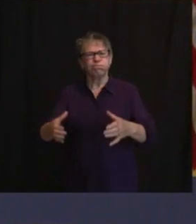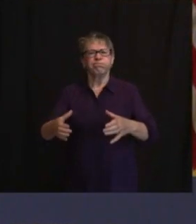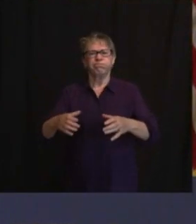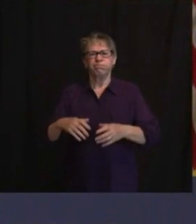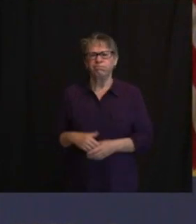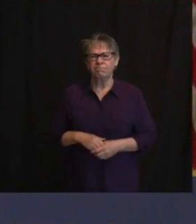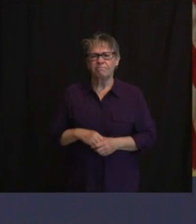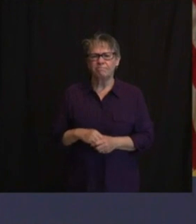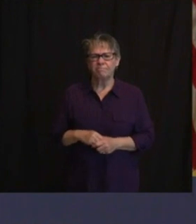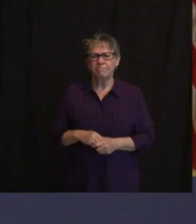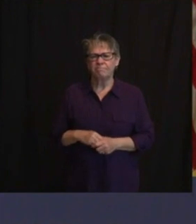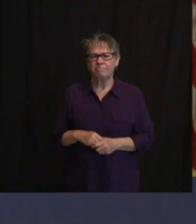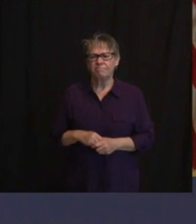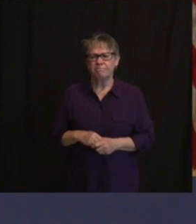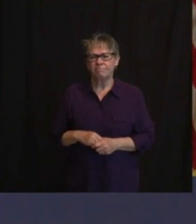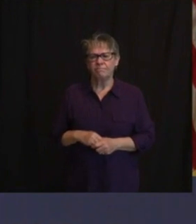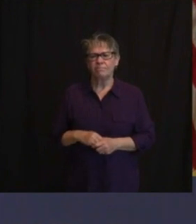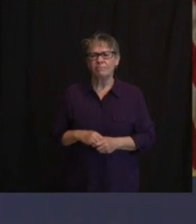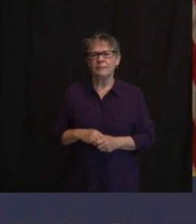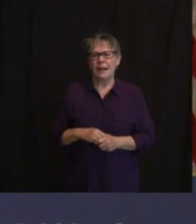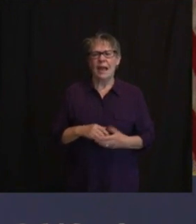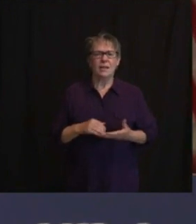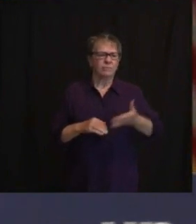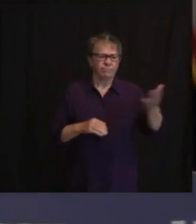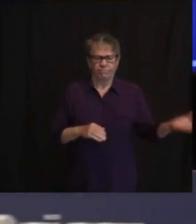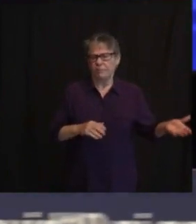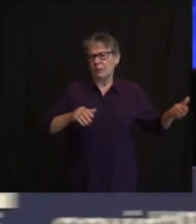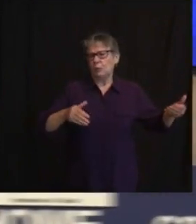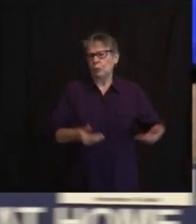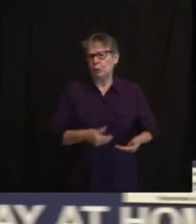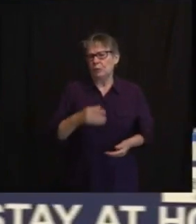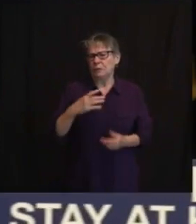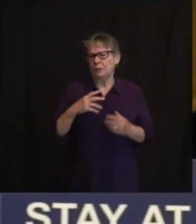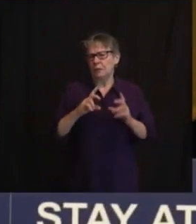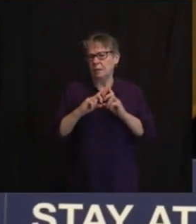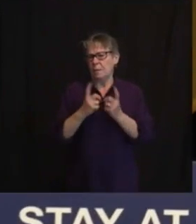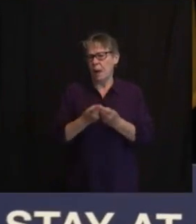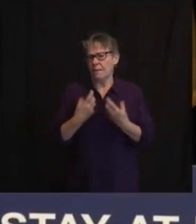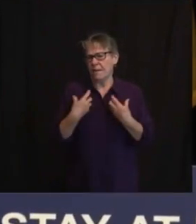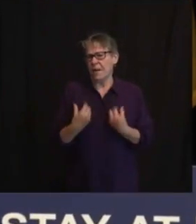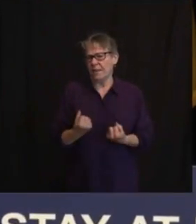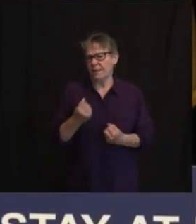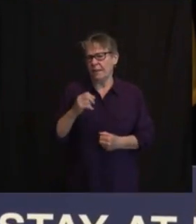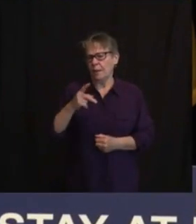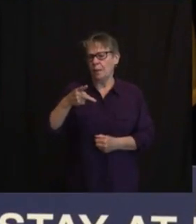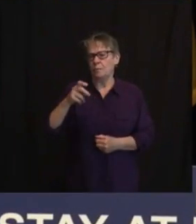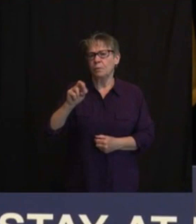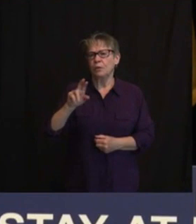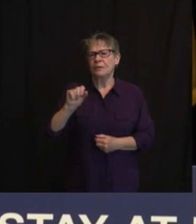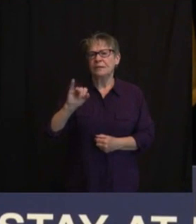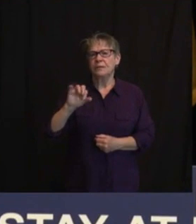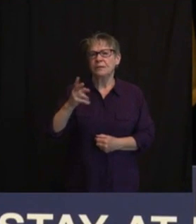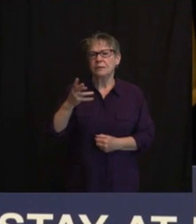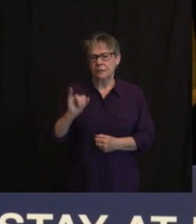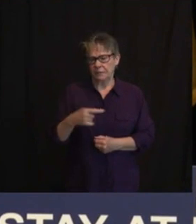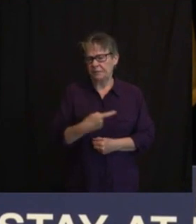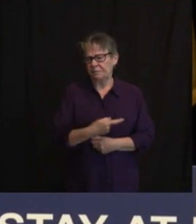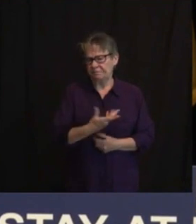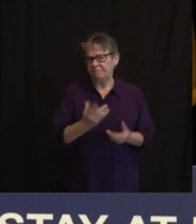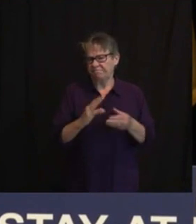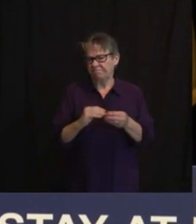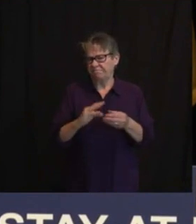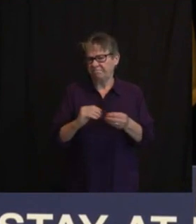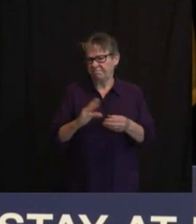Commissioner of the Department of Health, Judy Persichilli. Thank you, Governor. Good afternoon. Well, as the Governor announced,